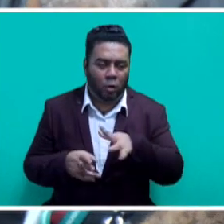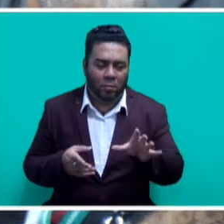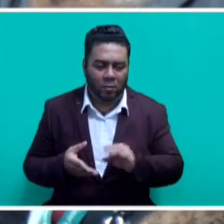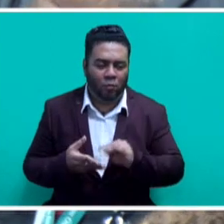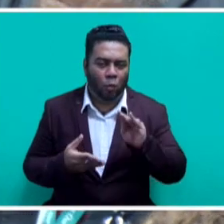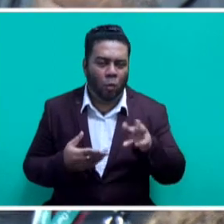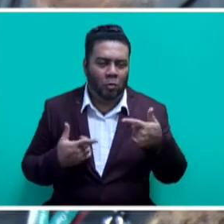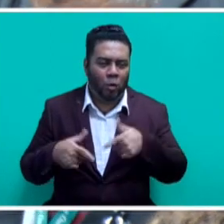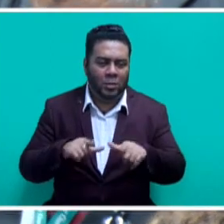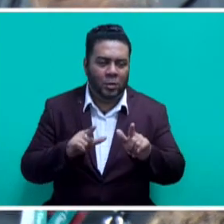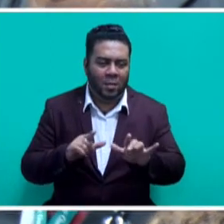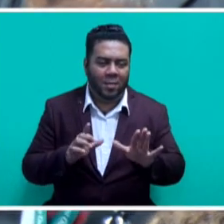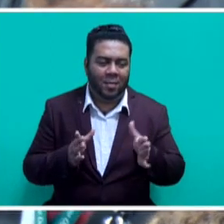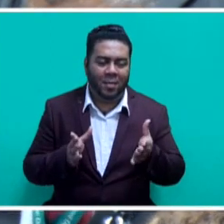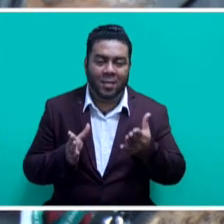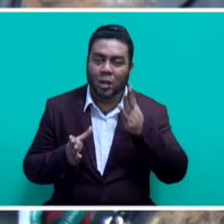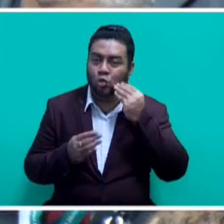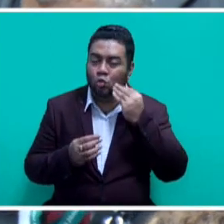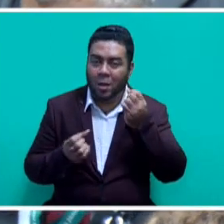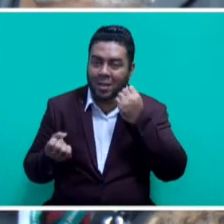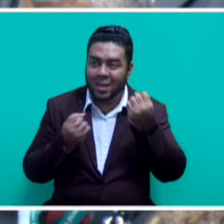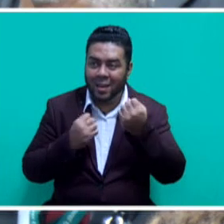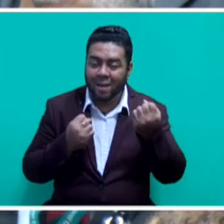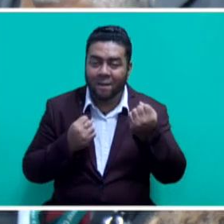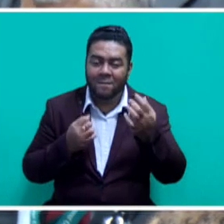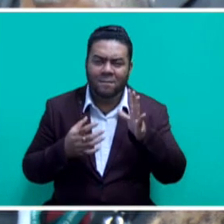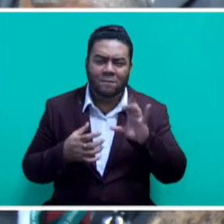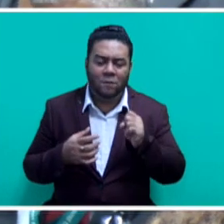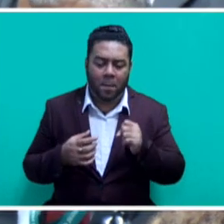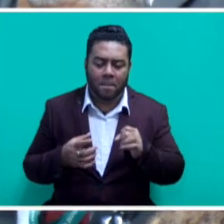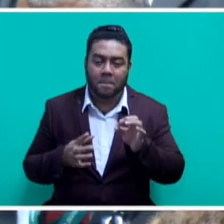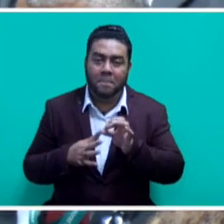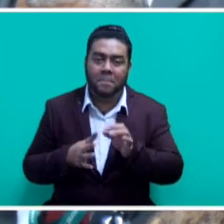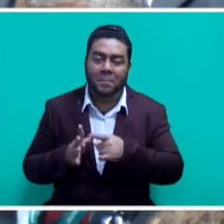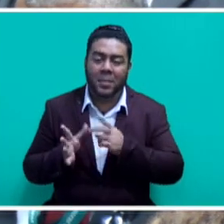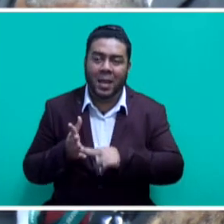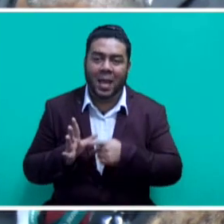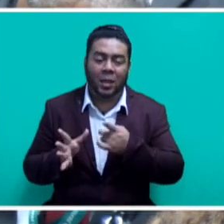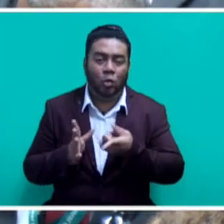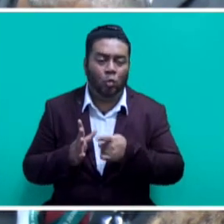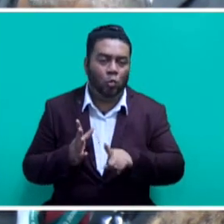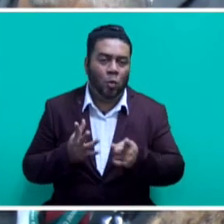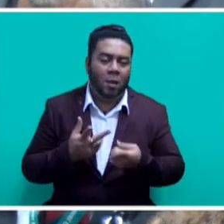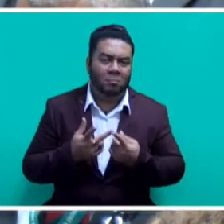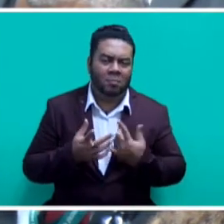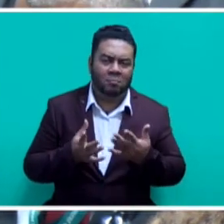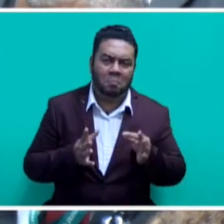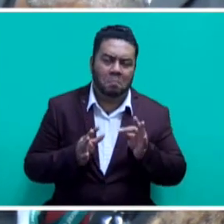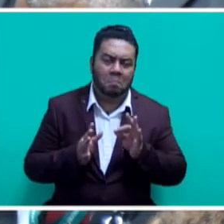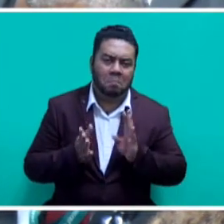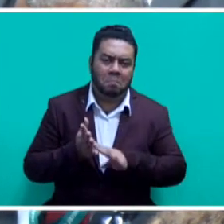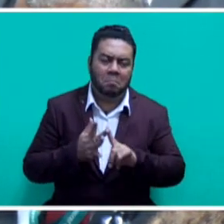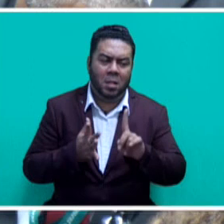cost of transporting the cane from Penang mill area to Rarawai mill. The program will